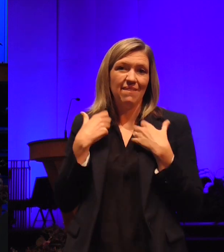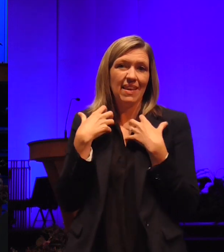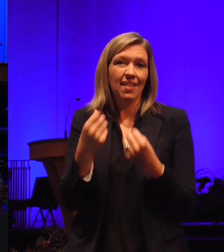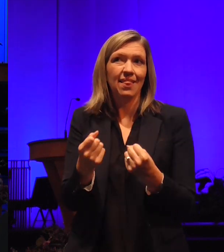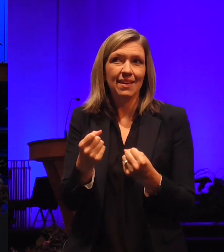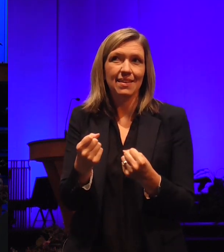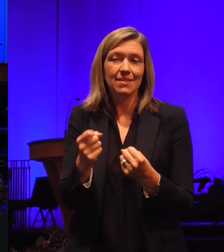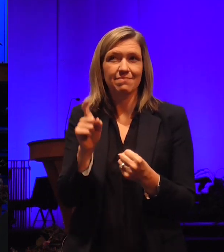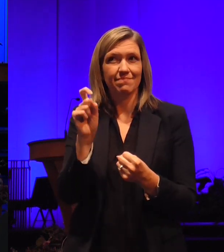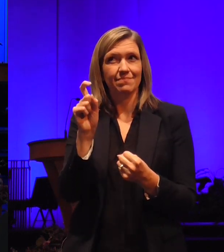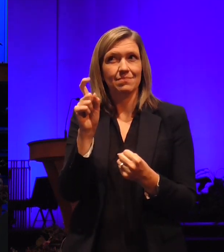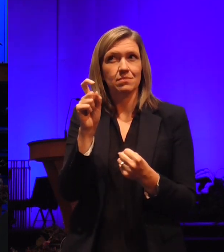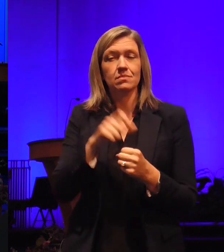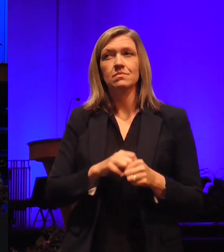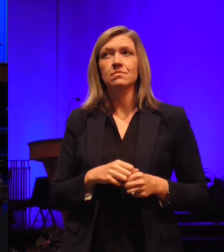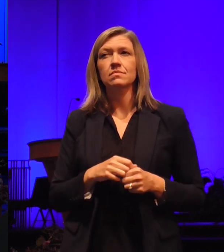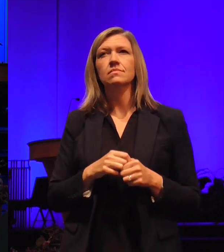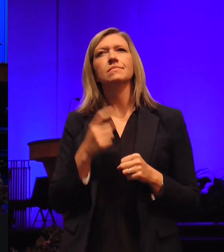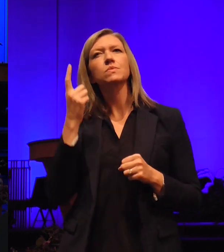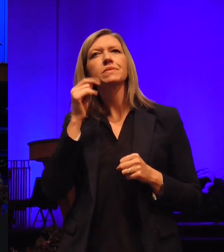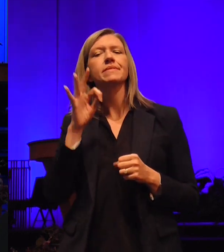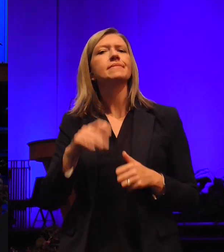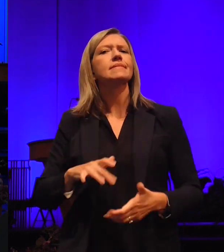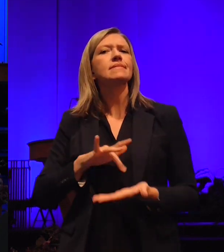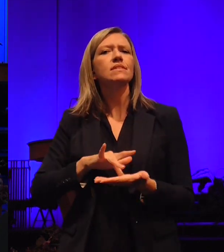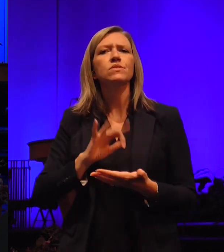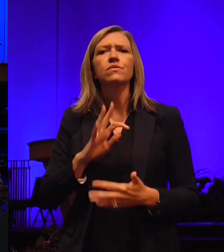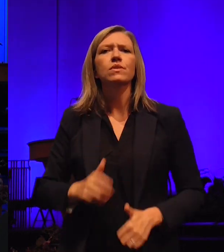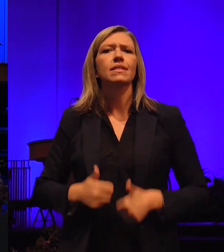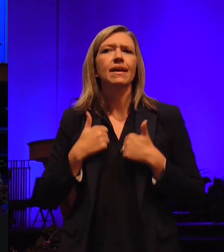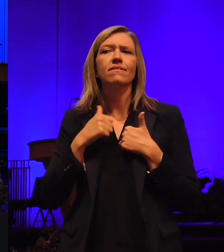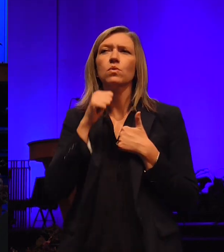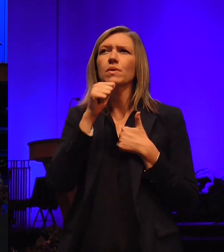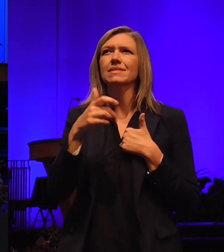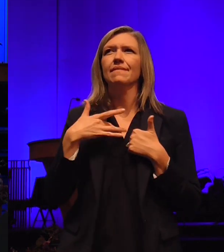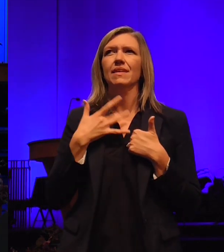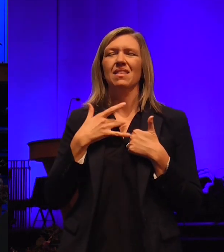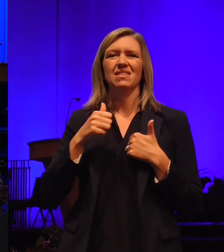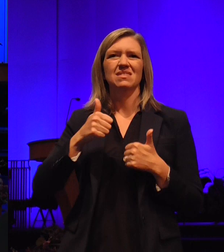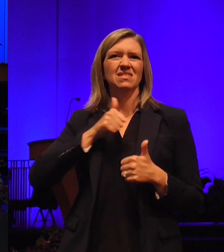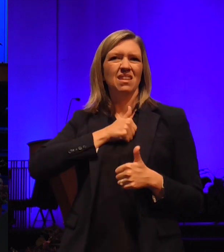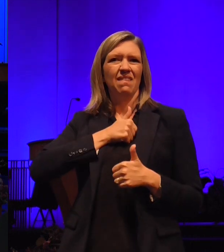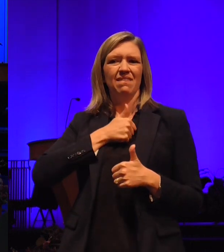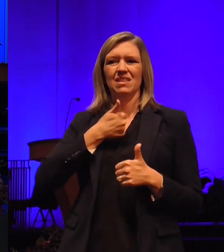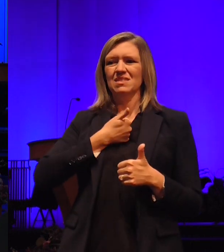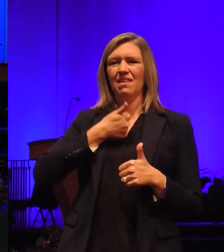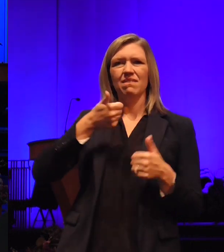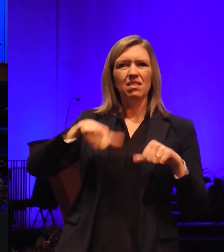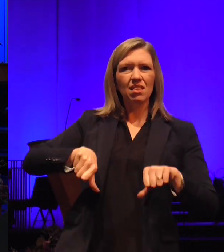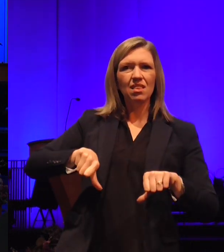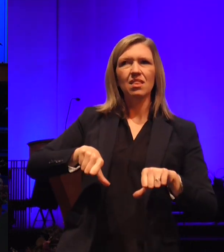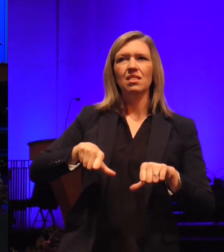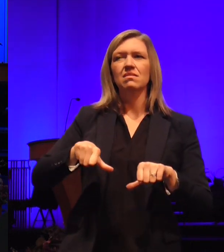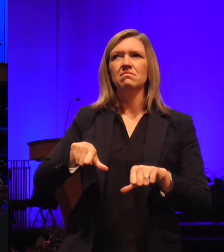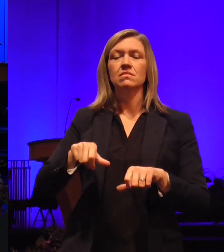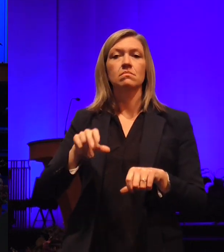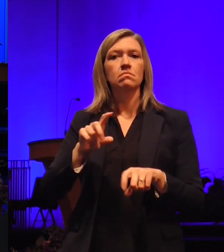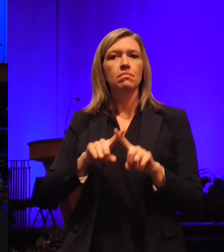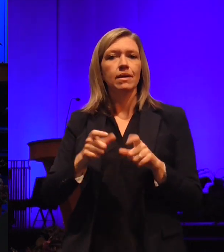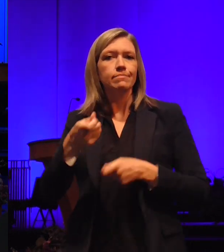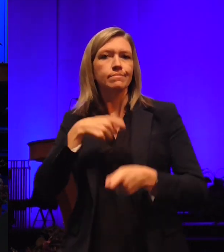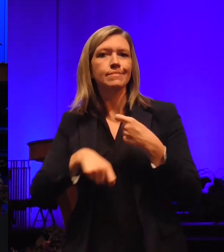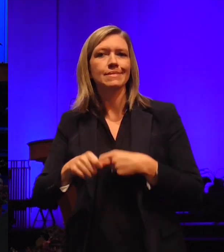What if the center of our life wasn't a series of experiences of self-rejection, but of self-acceptance, love,